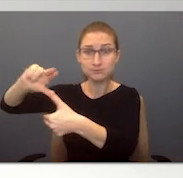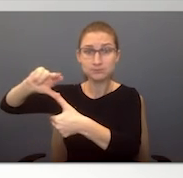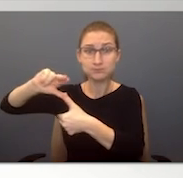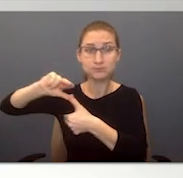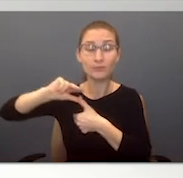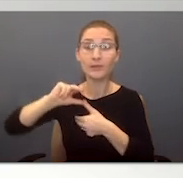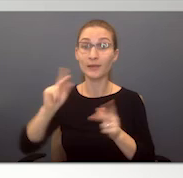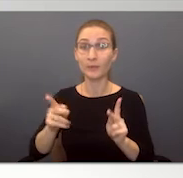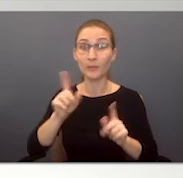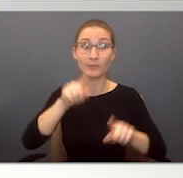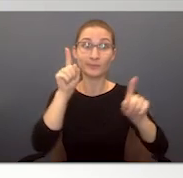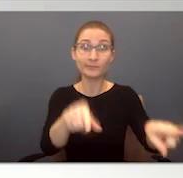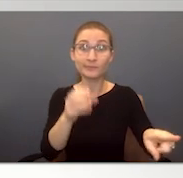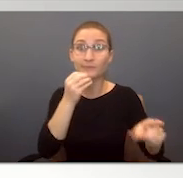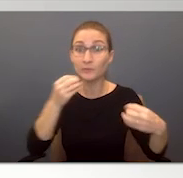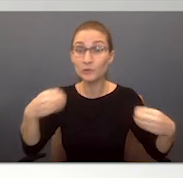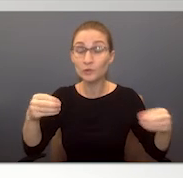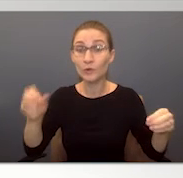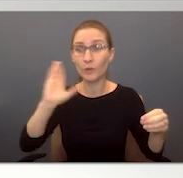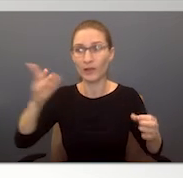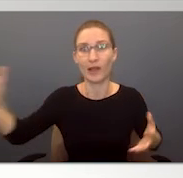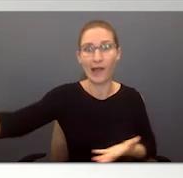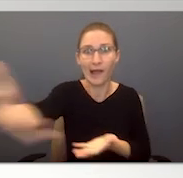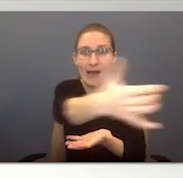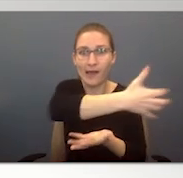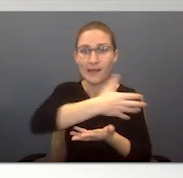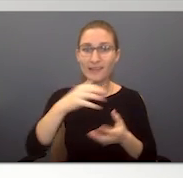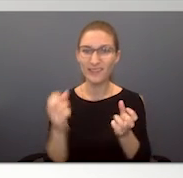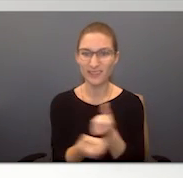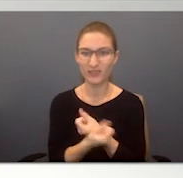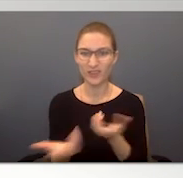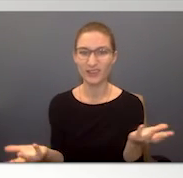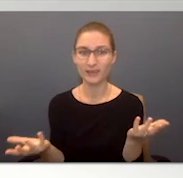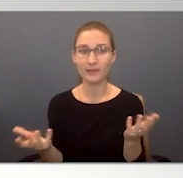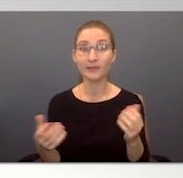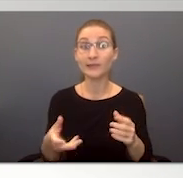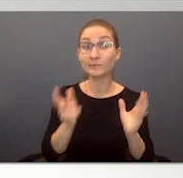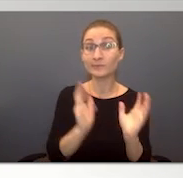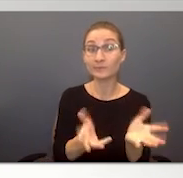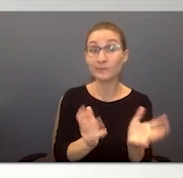Publix, emptying out shelves and stuff. So have a plan.